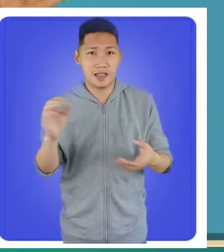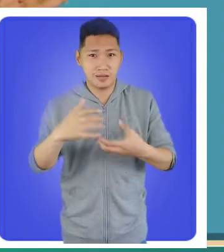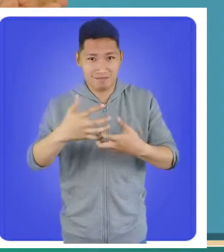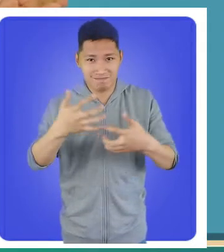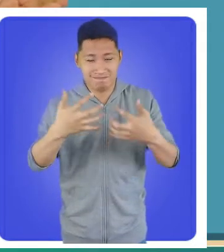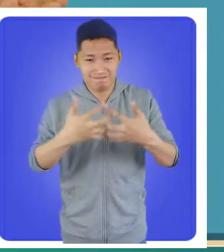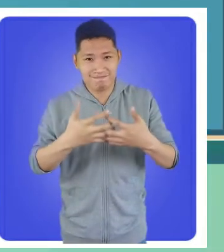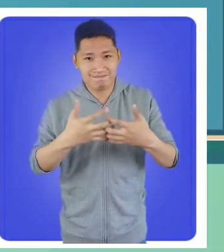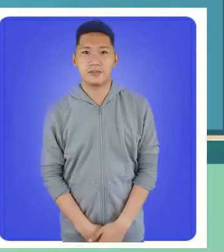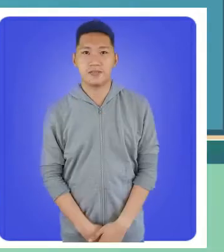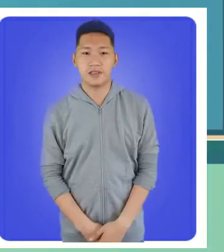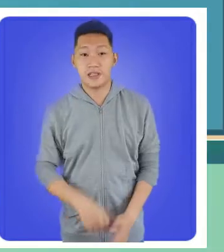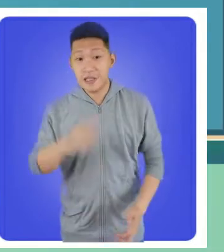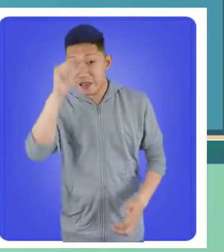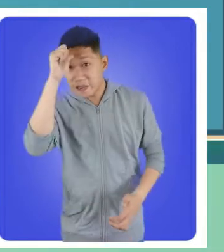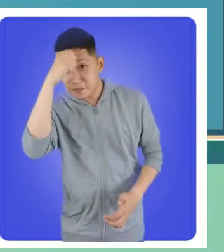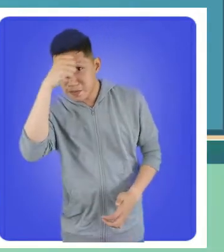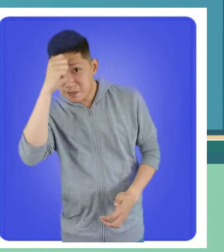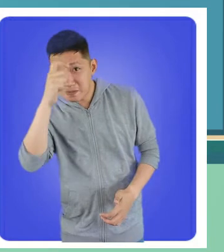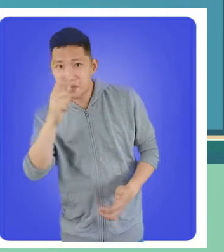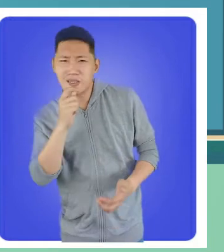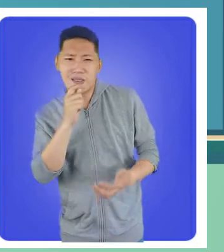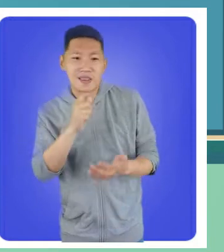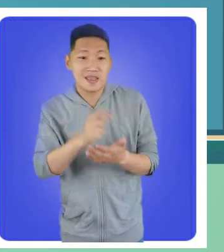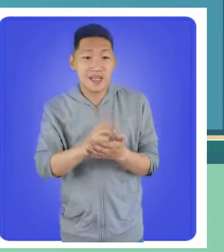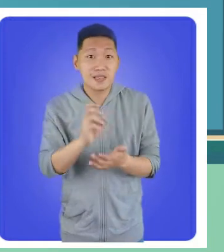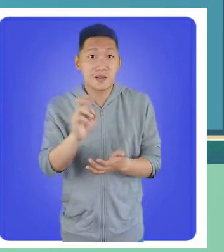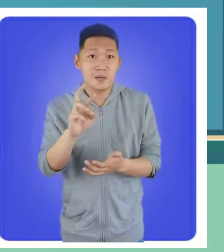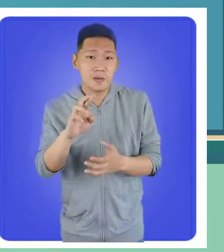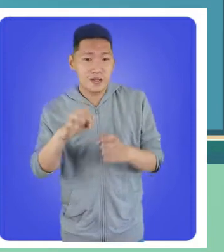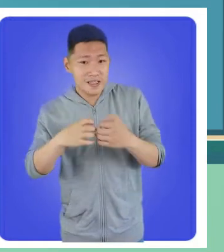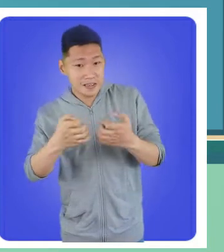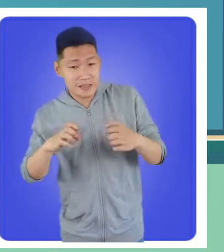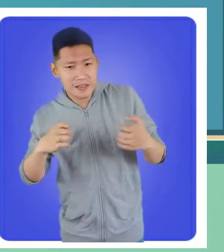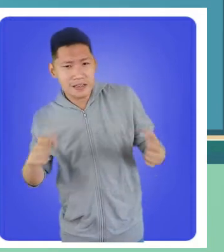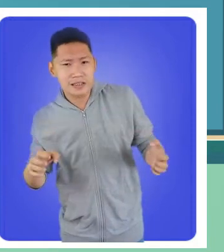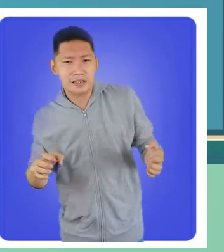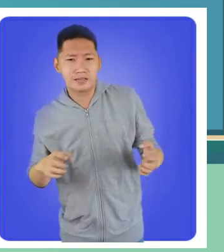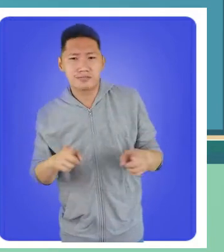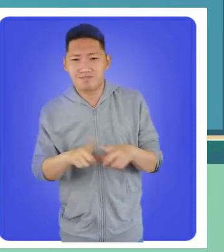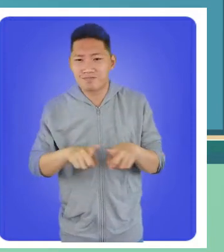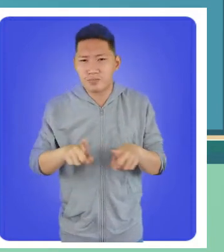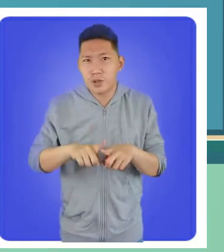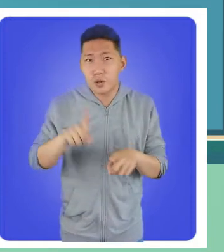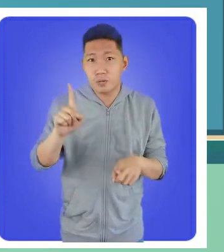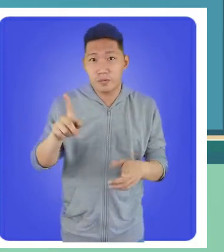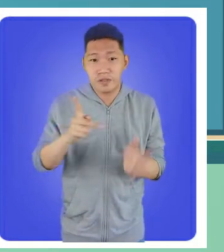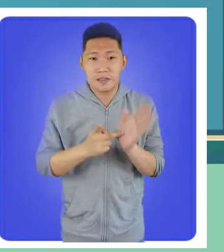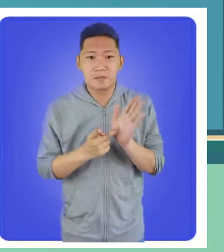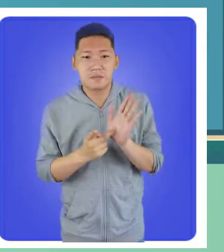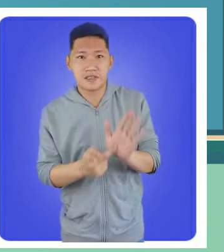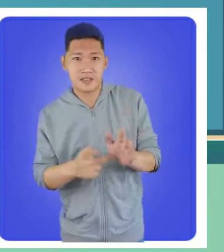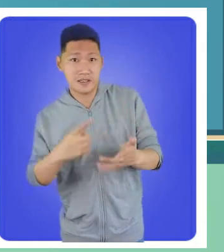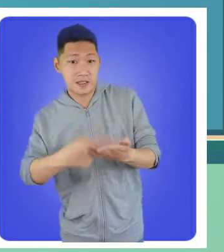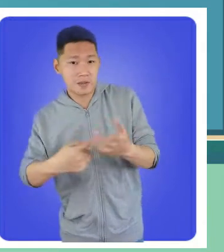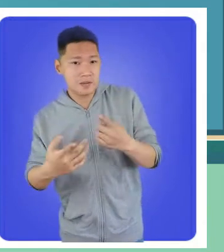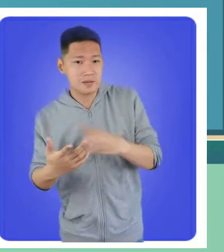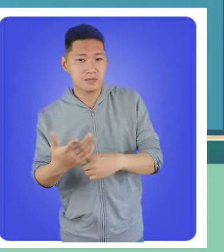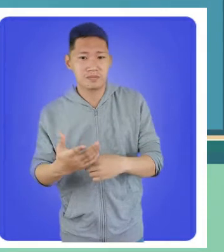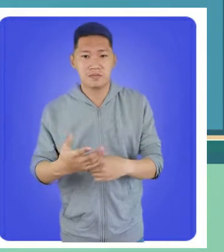and mechanics. Remember, texts or essays, especially ones that present